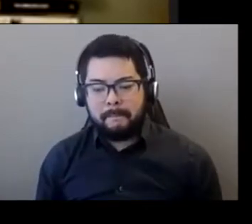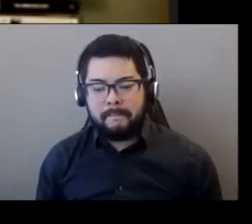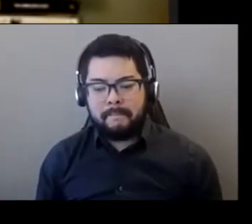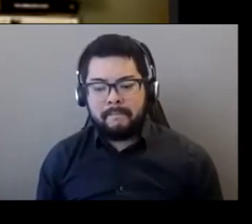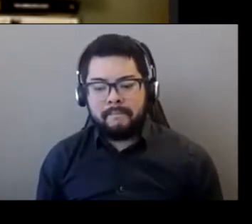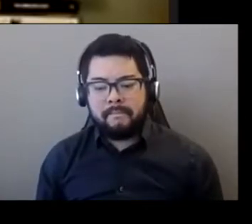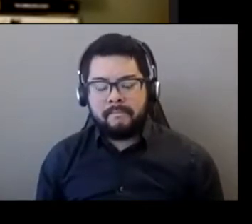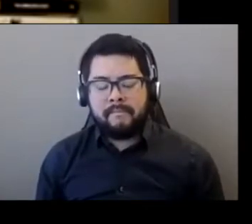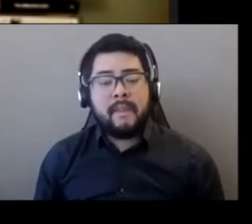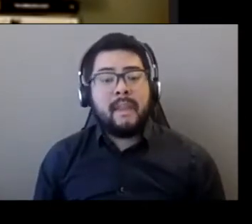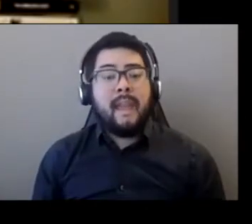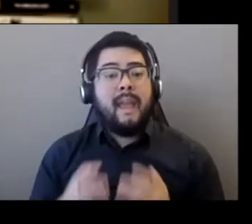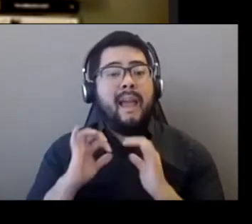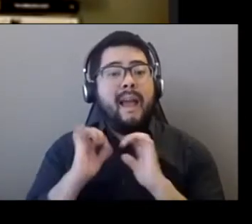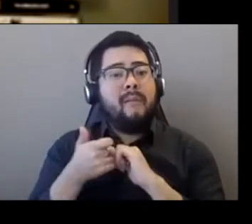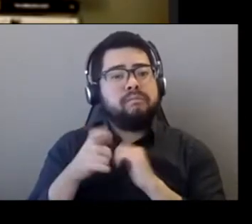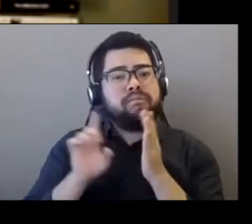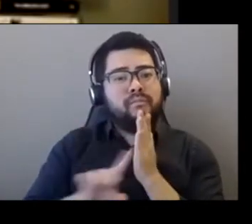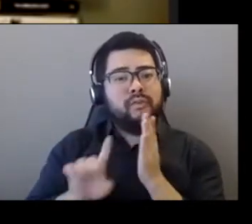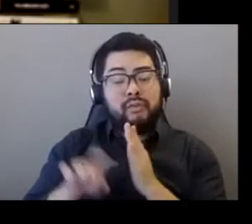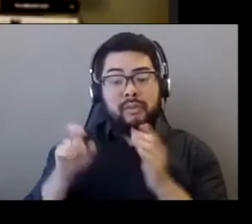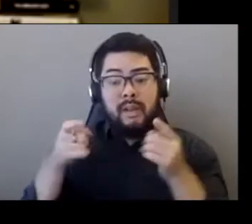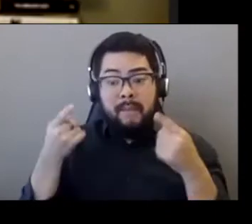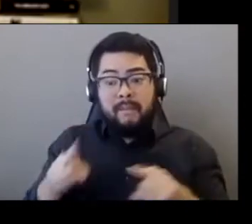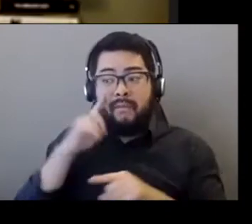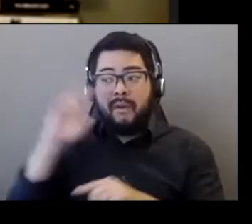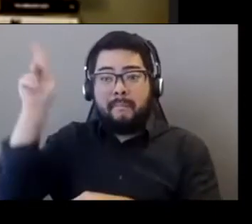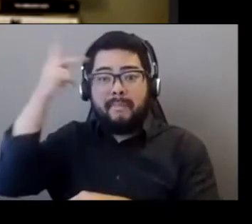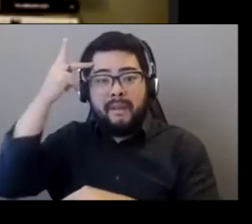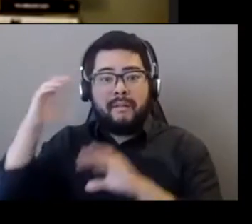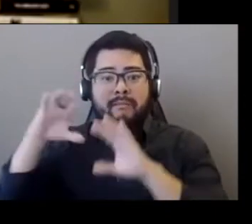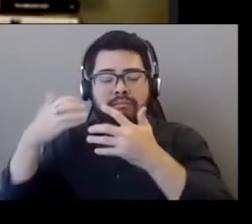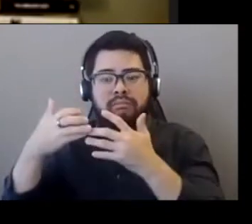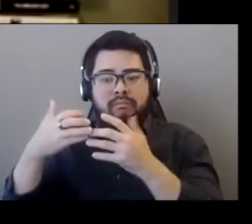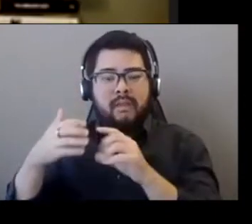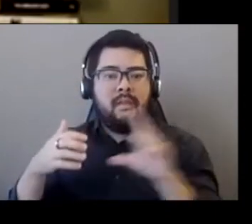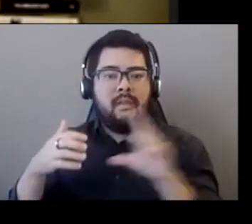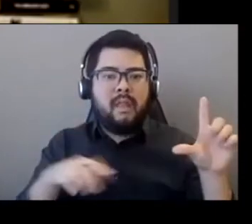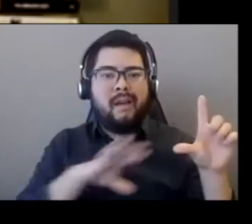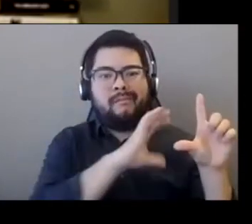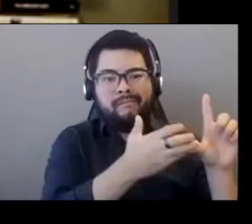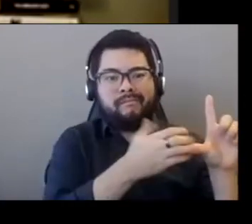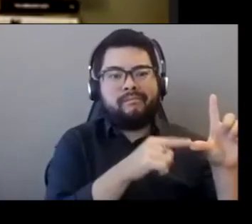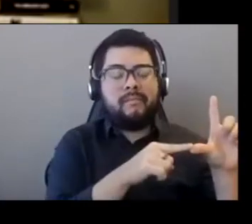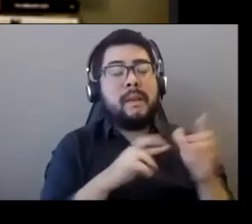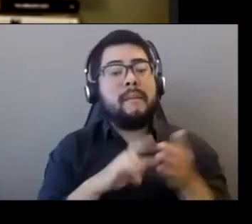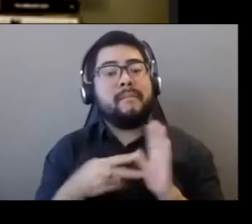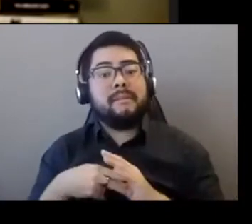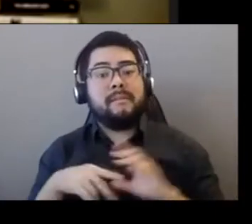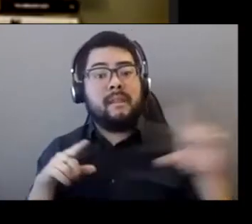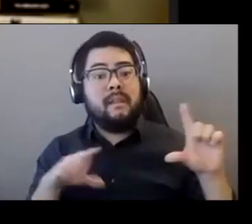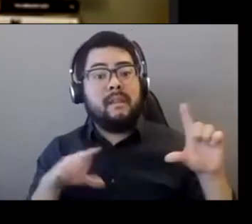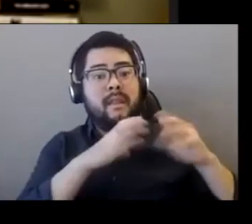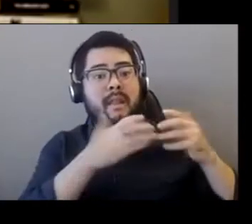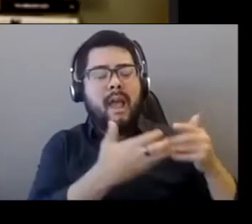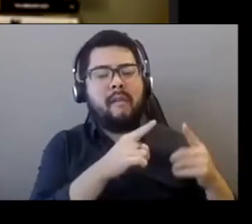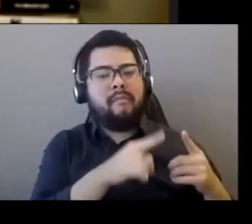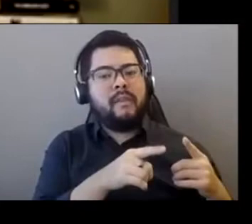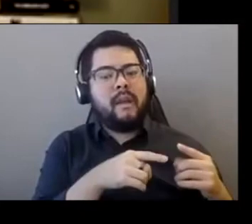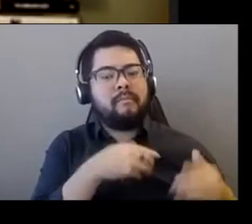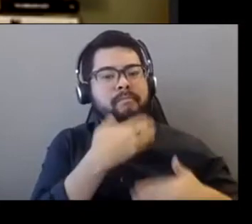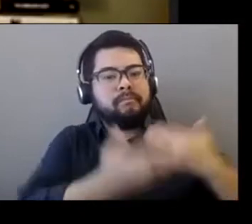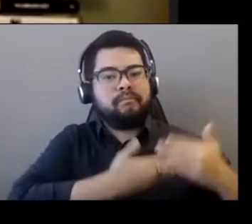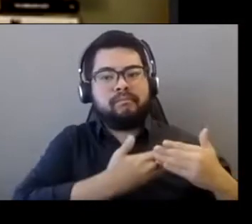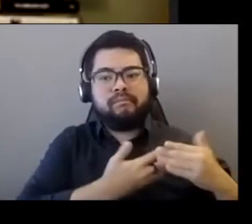be conducted in a political party of the left is that the left intellectuals go amongst the